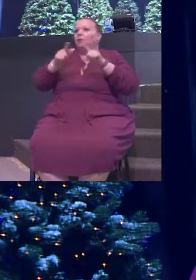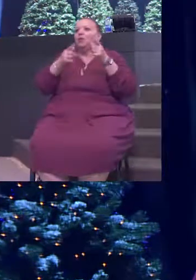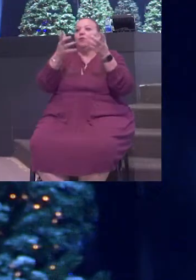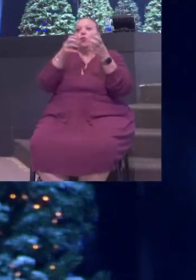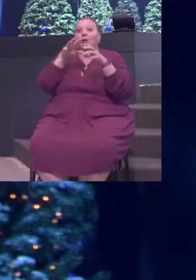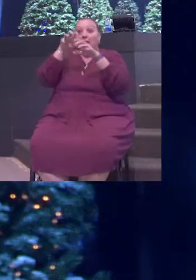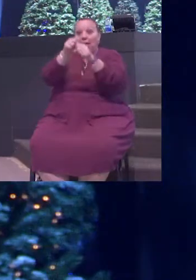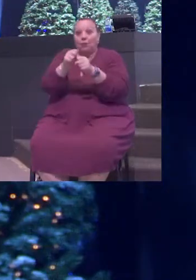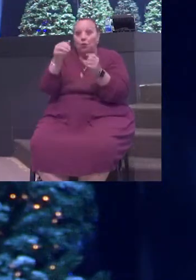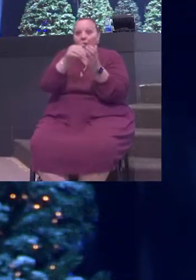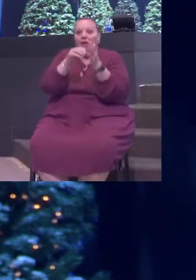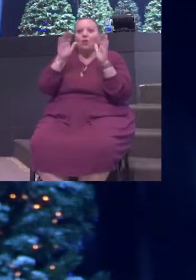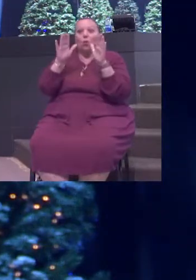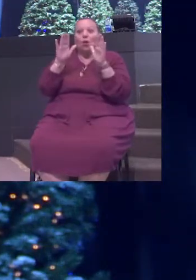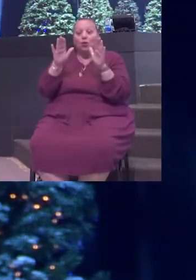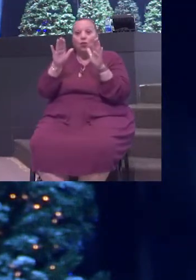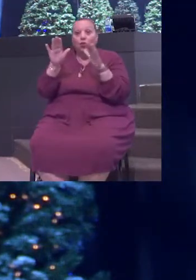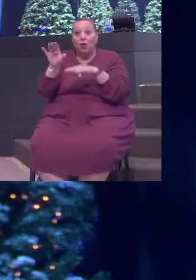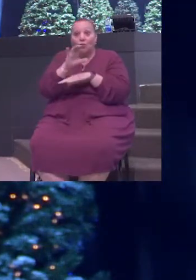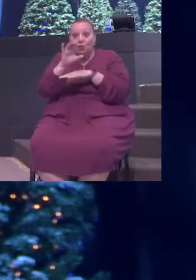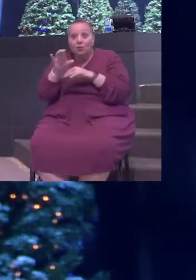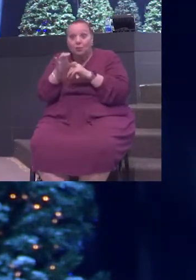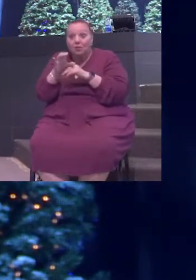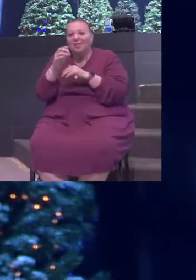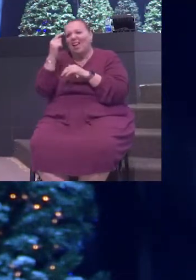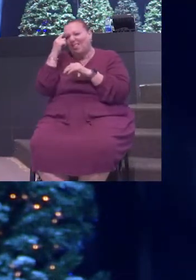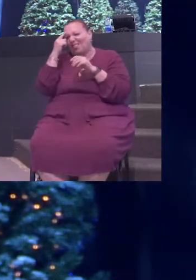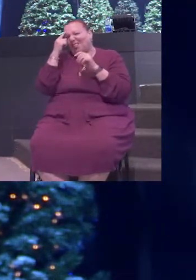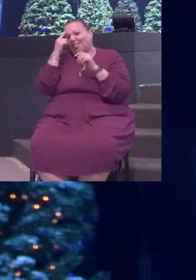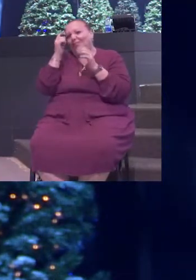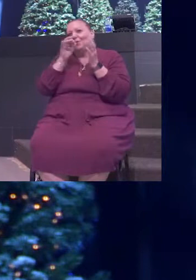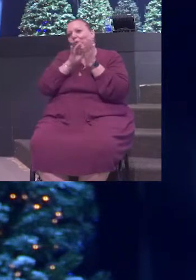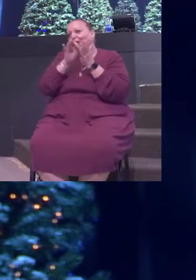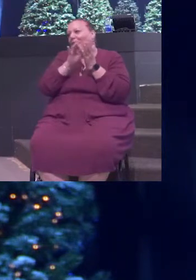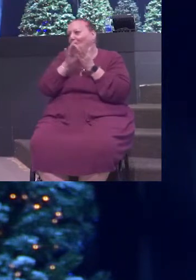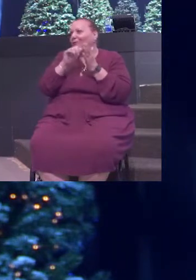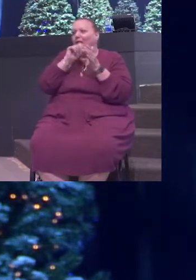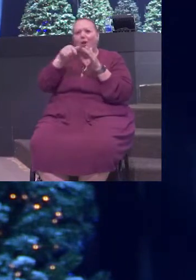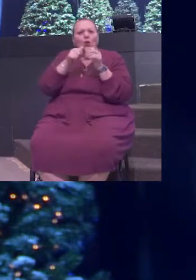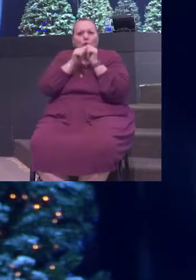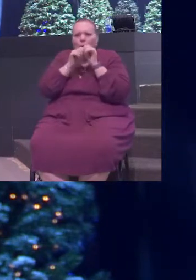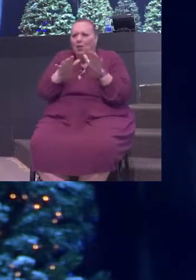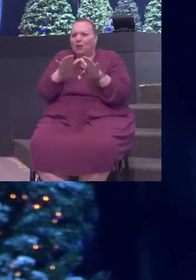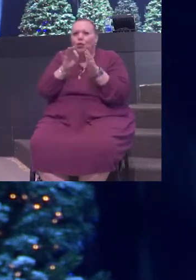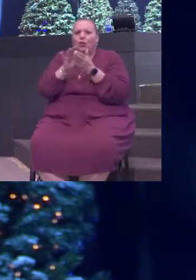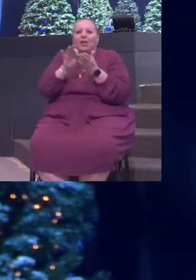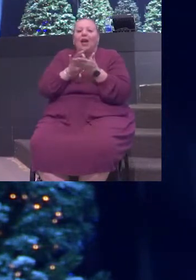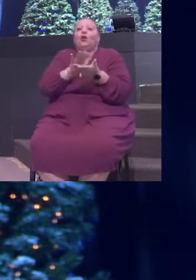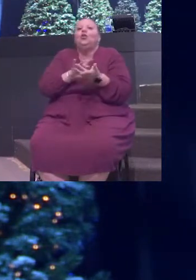you want to recapture the wonder of Christmas, I think you count not just your blessings, but you count